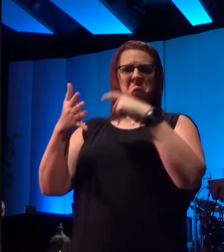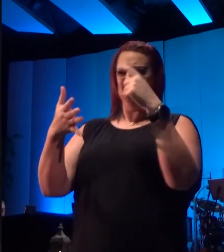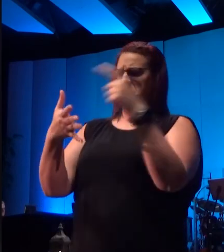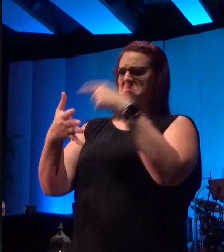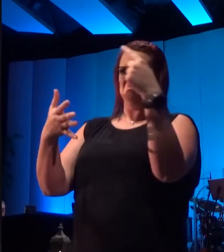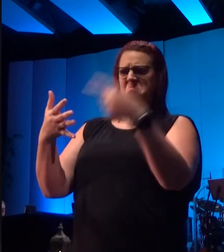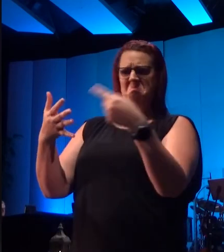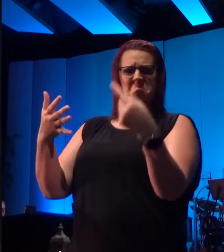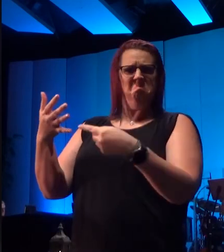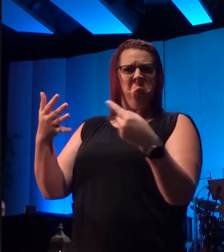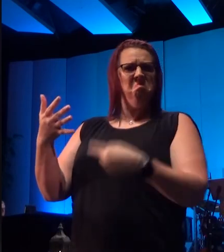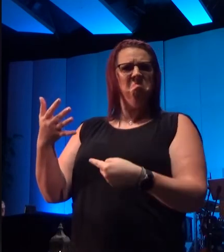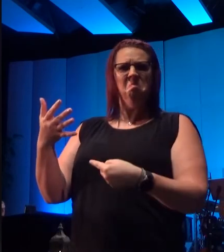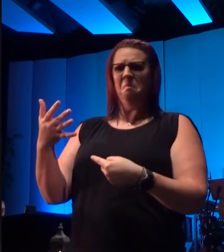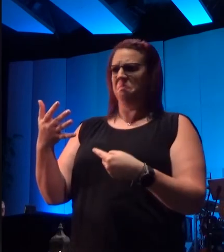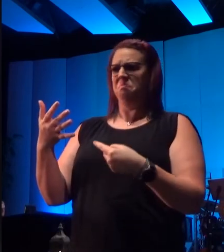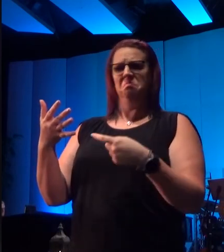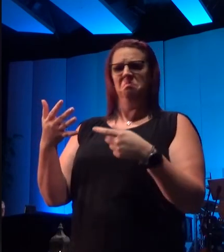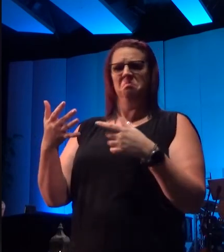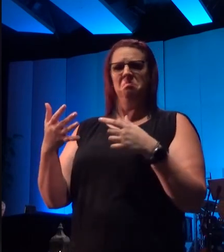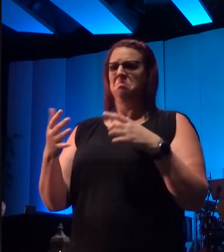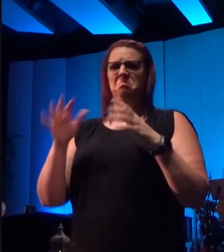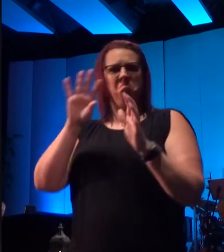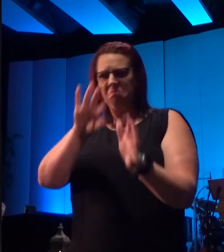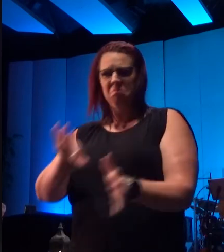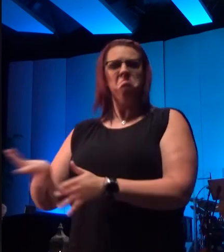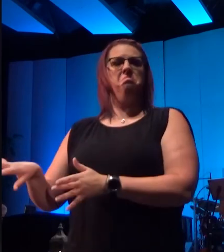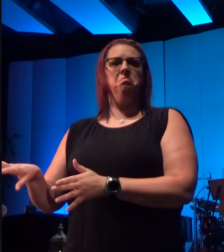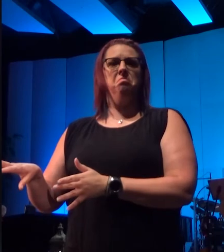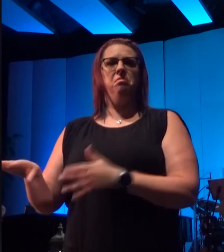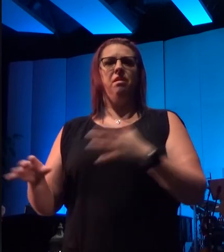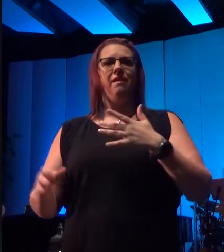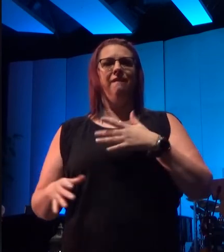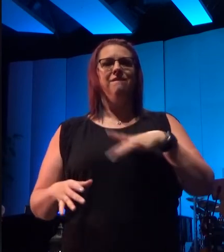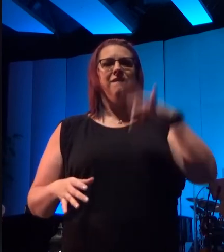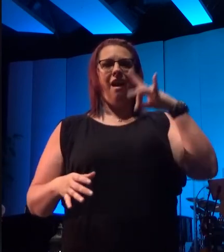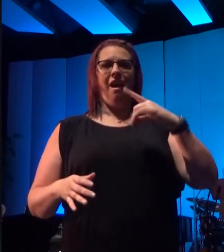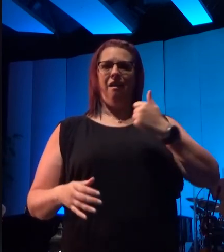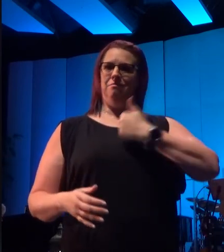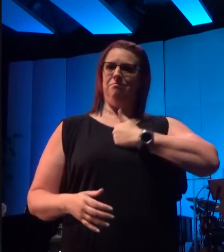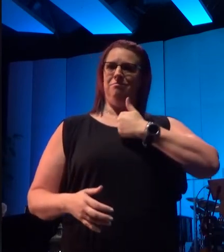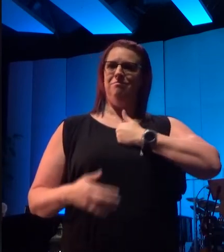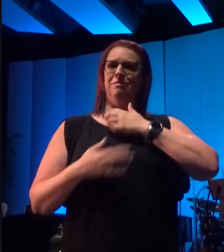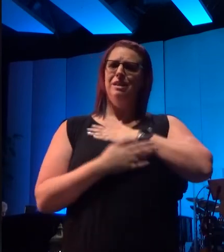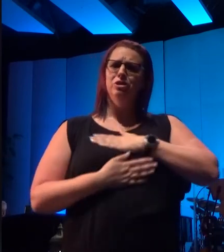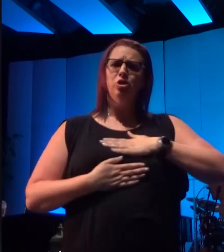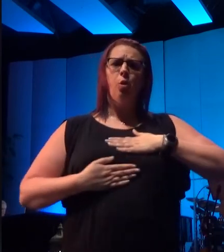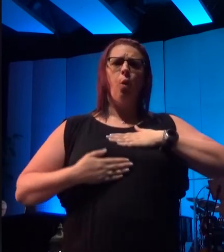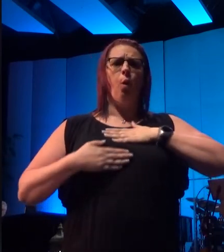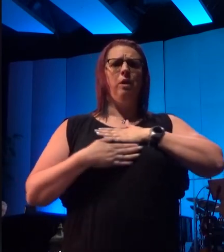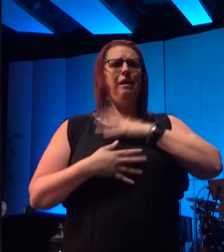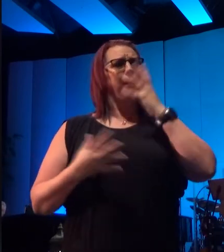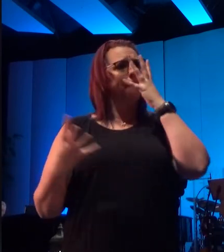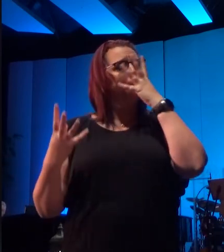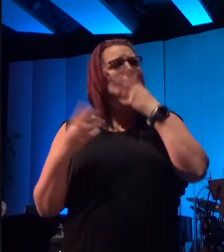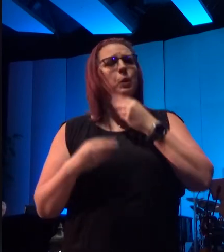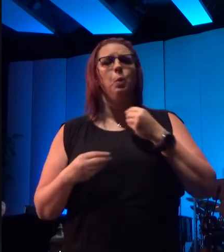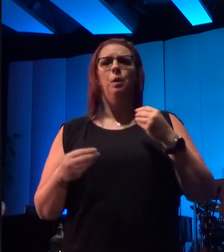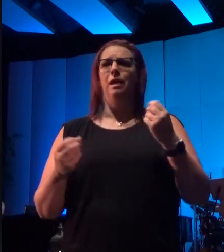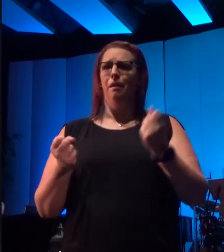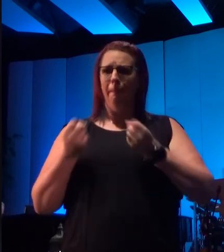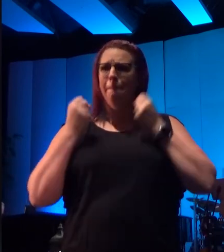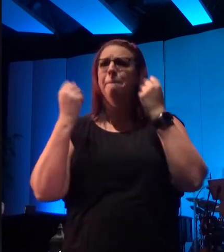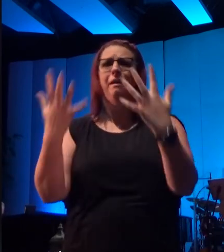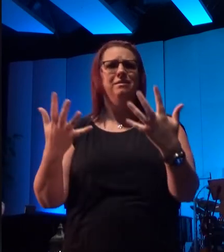whether we find ourselves enjoying the beauty and abundance of all of the good there